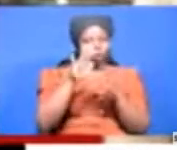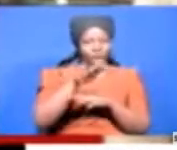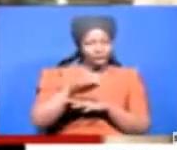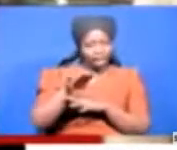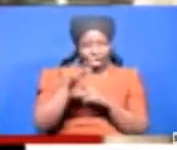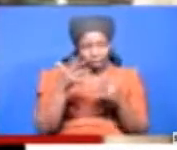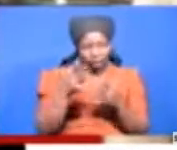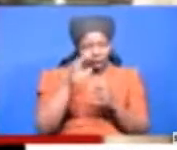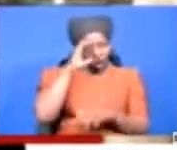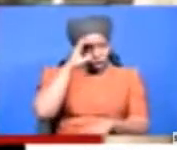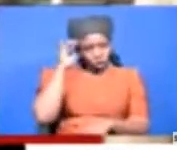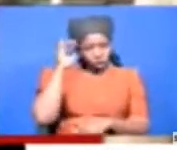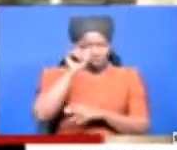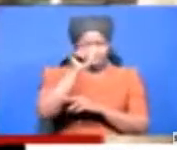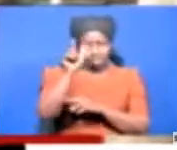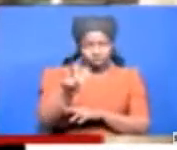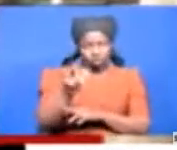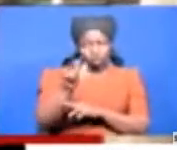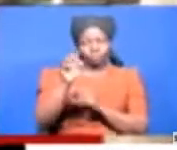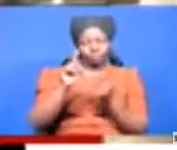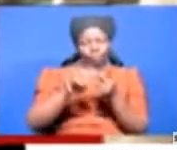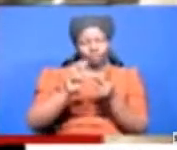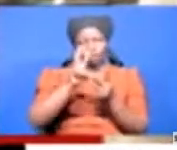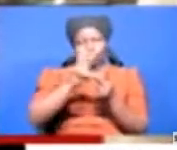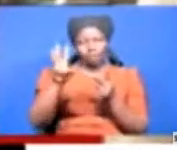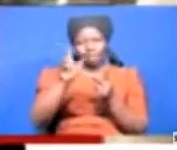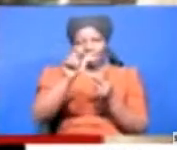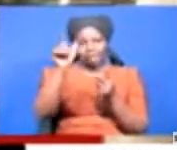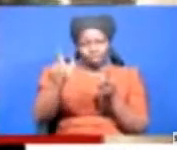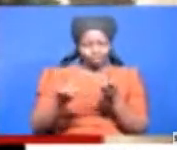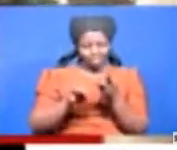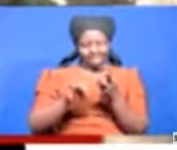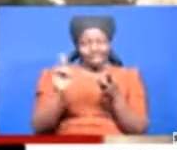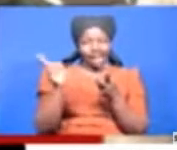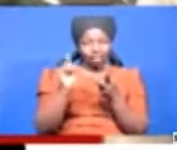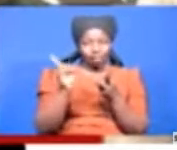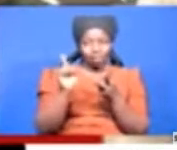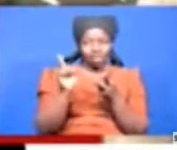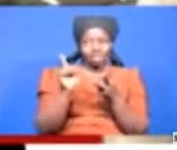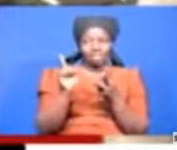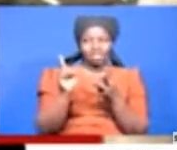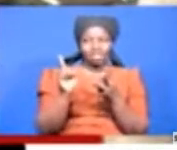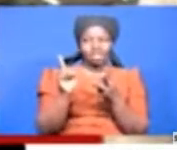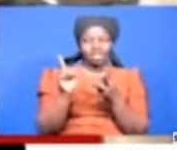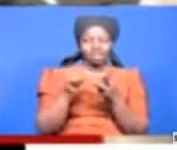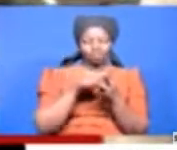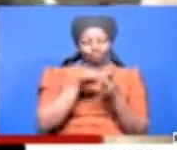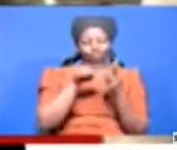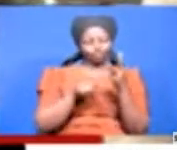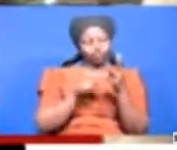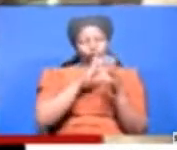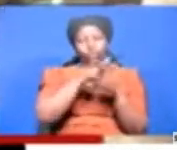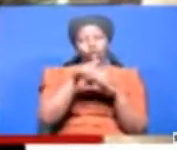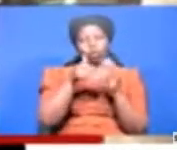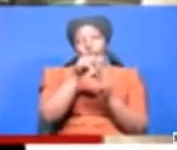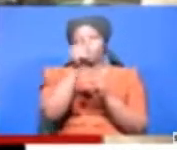region and western region together with Nairobi. All the others are